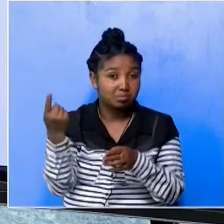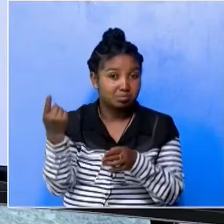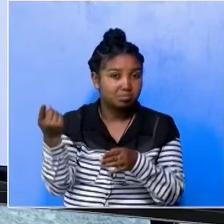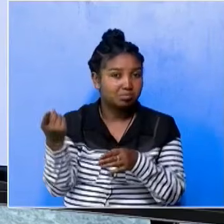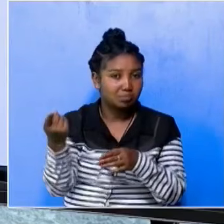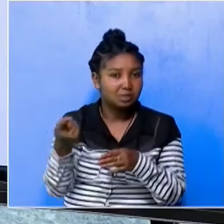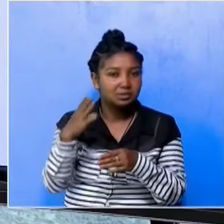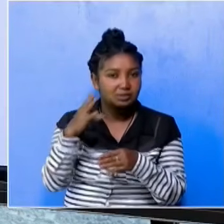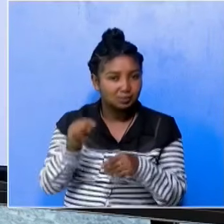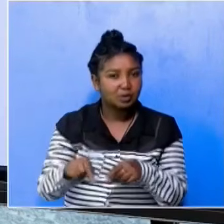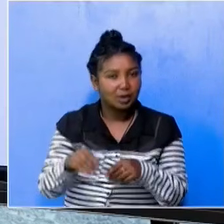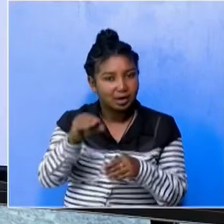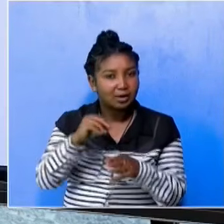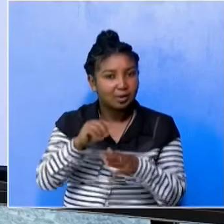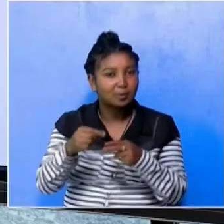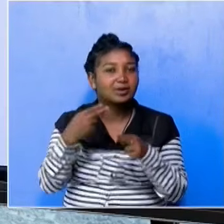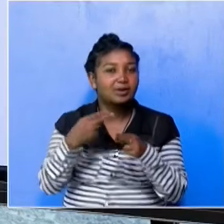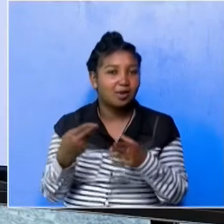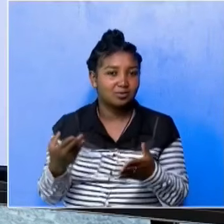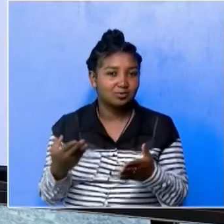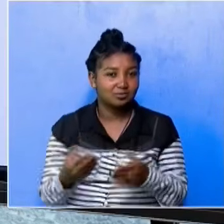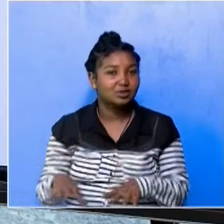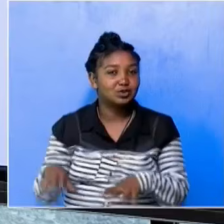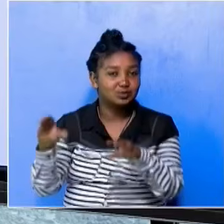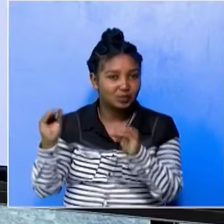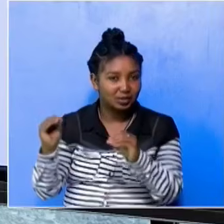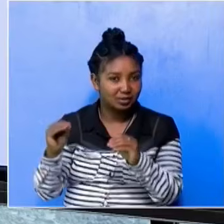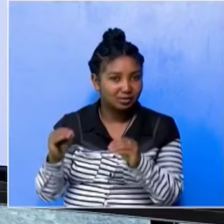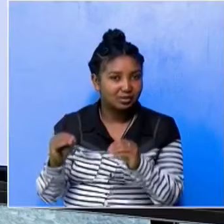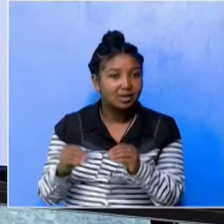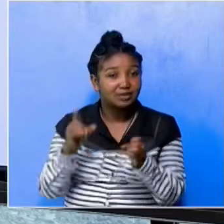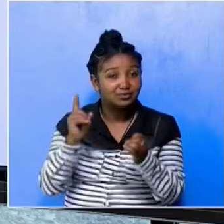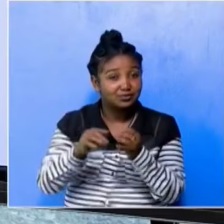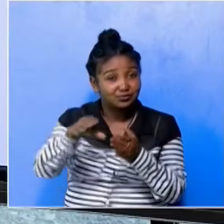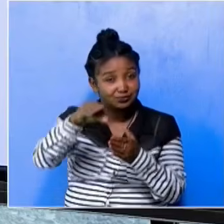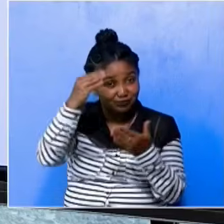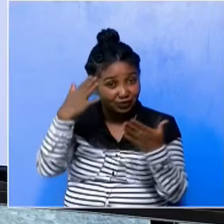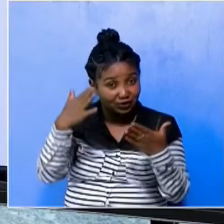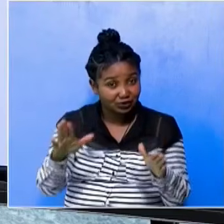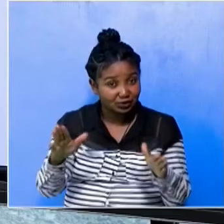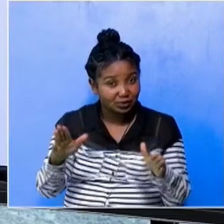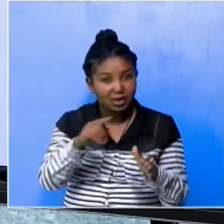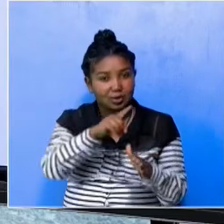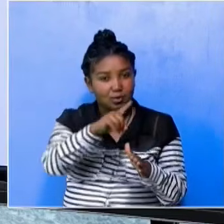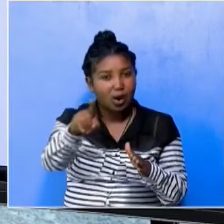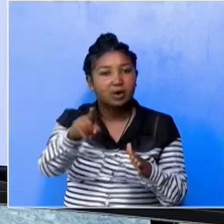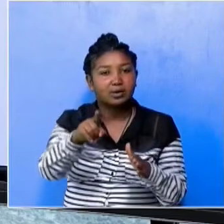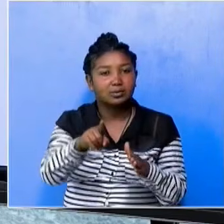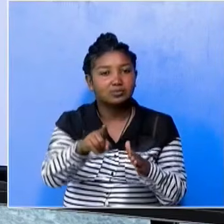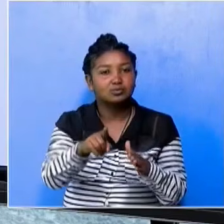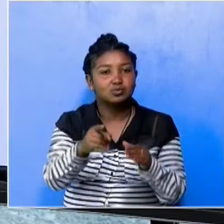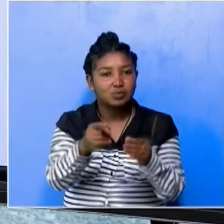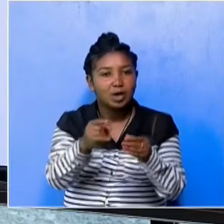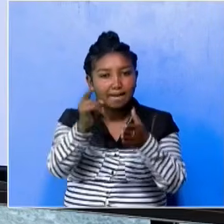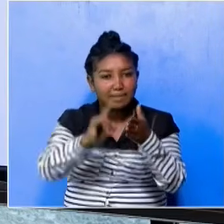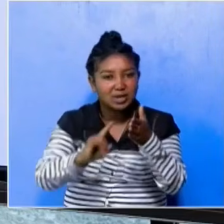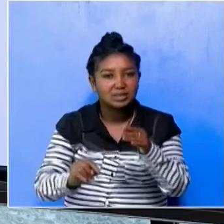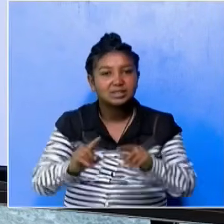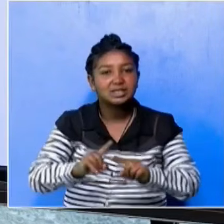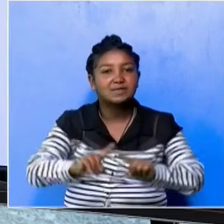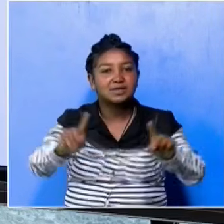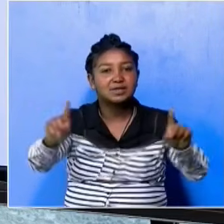going to talk about nouns. Students, at the end of today's lesson, you're going to mention the